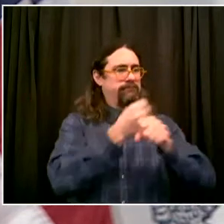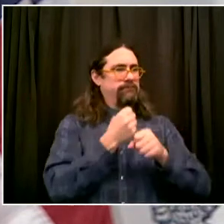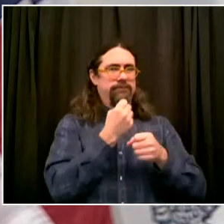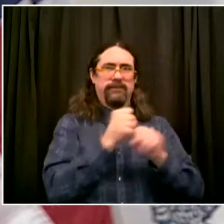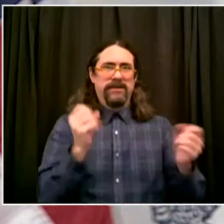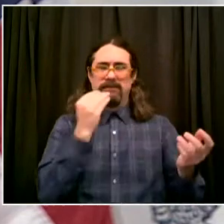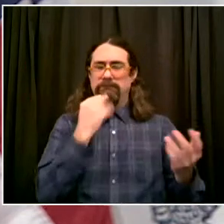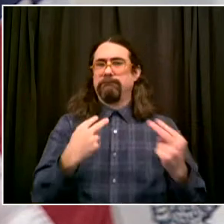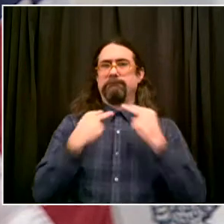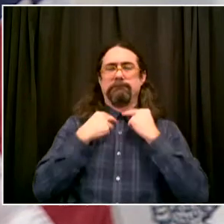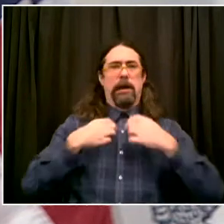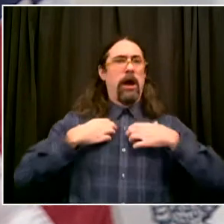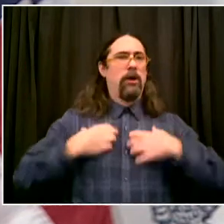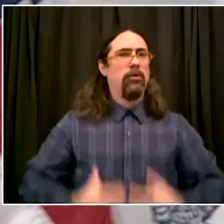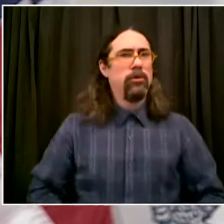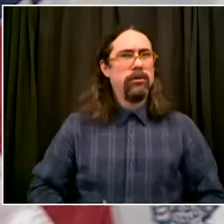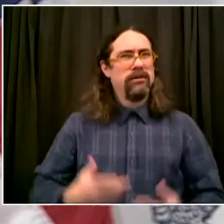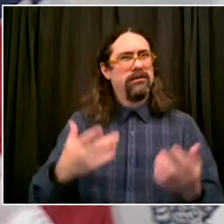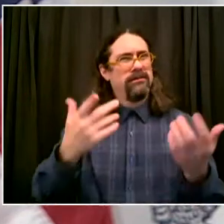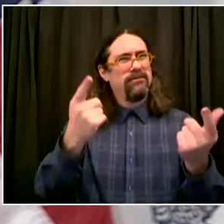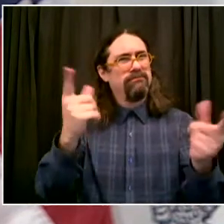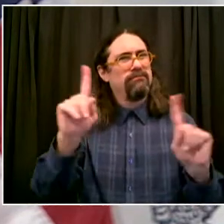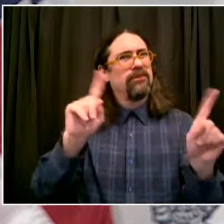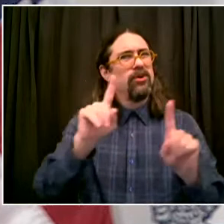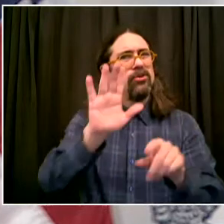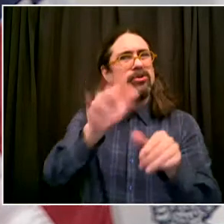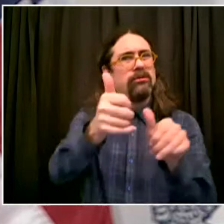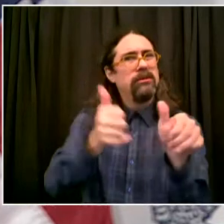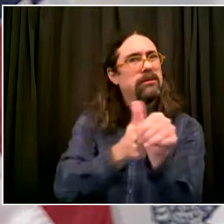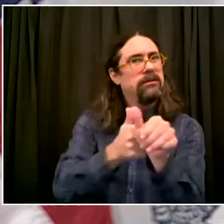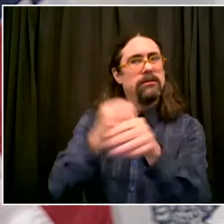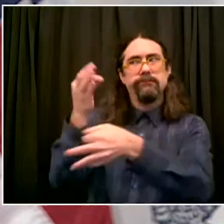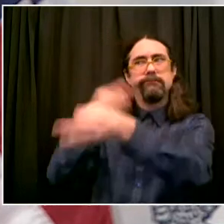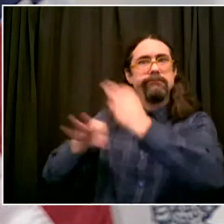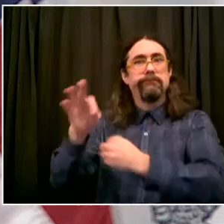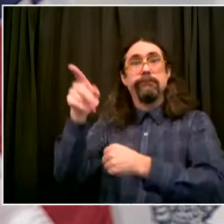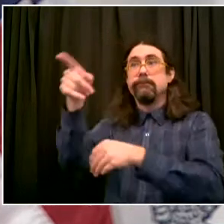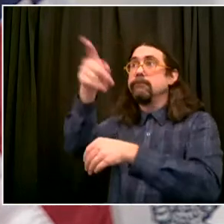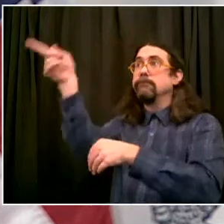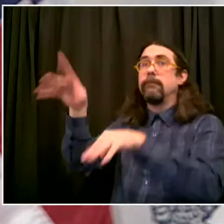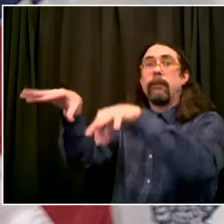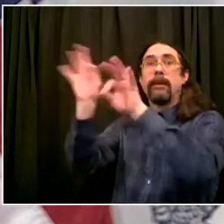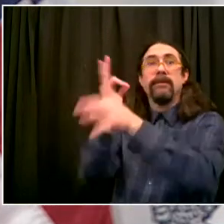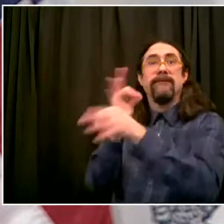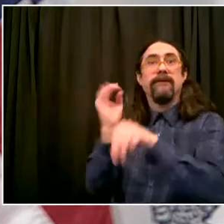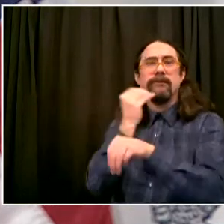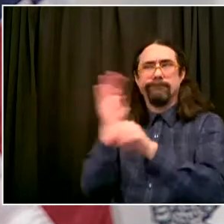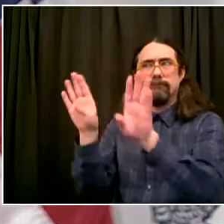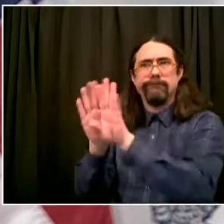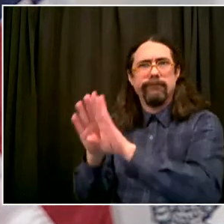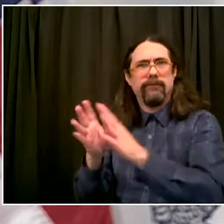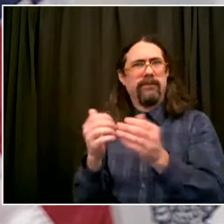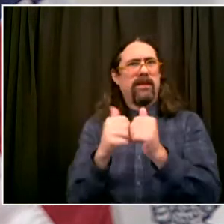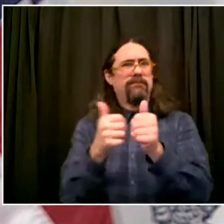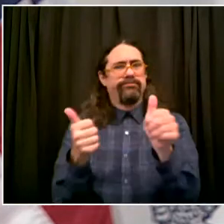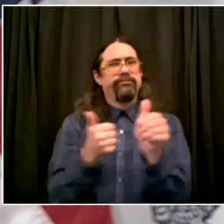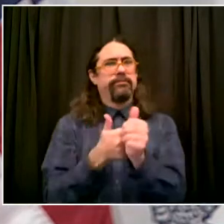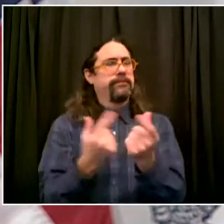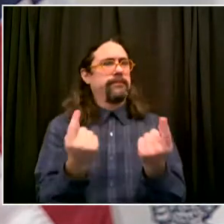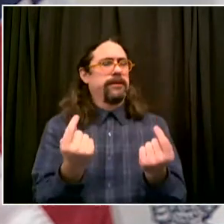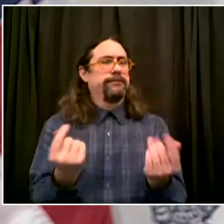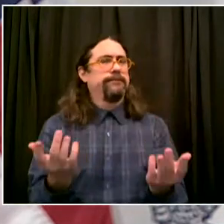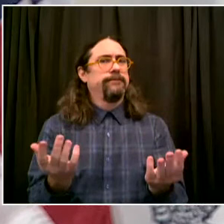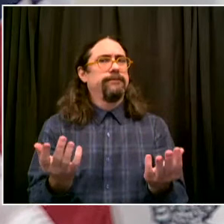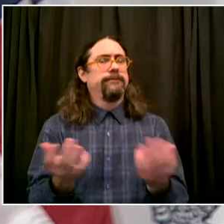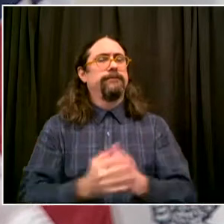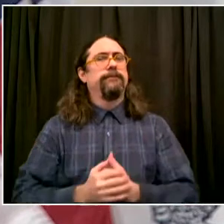or just go without? No, Marcia, we're not going to let anyone go without food. Absolutely, we're going to make sure those deliveries get to people come hell